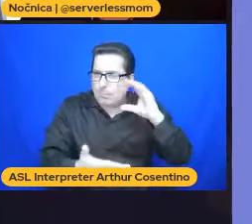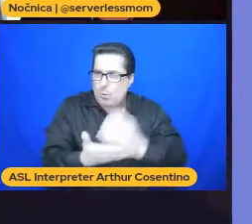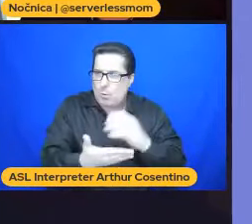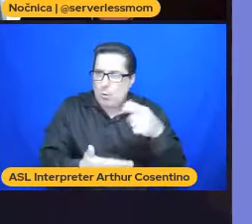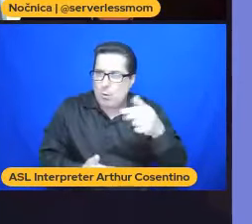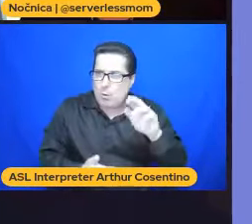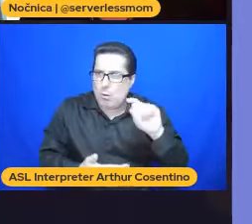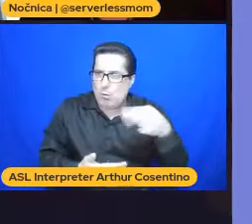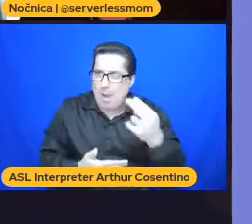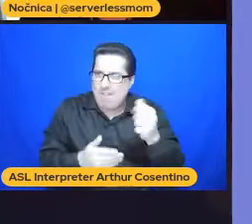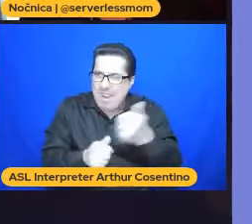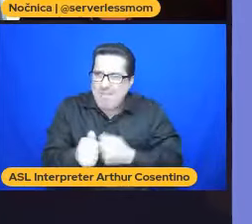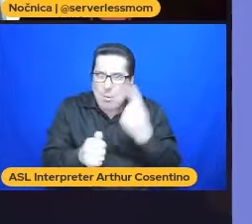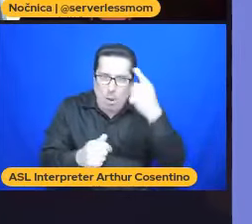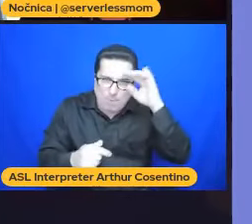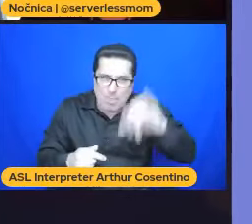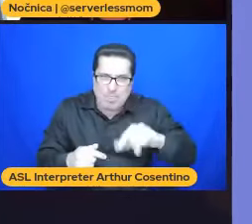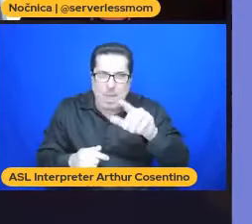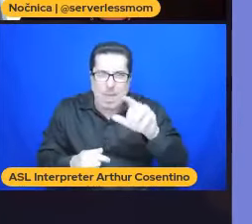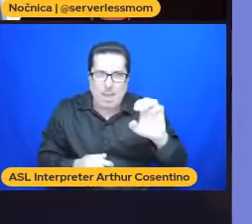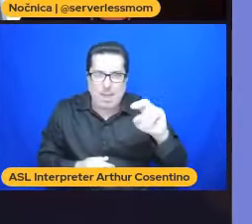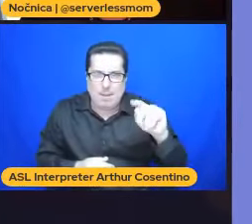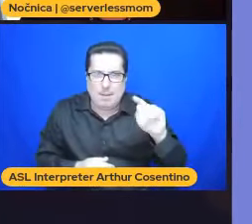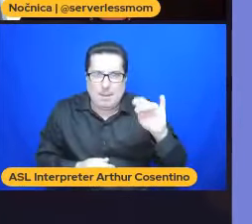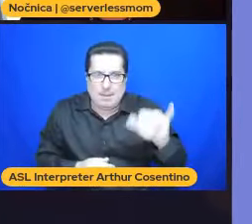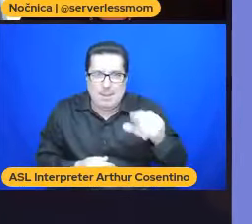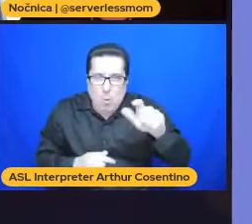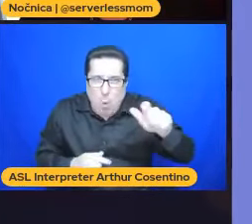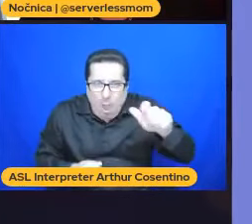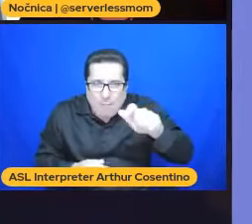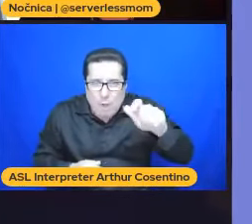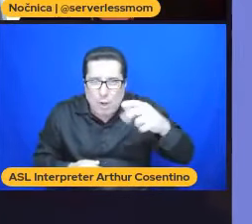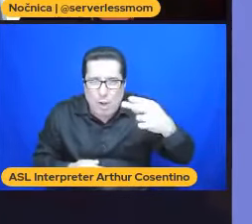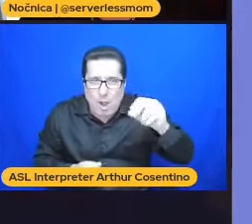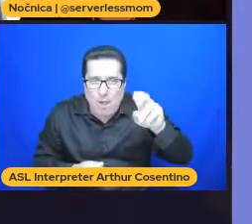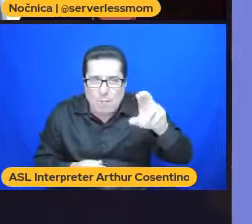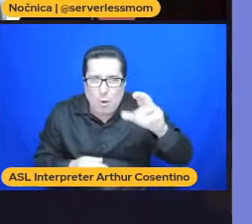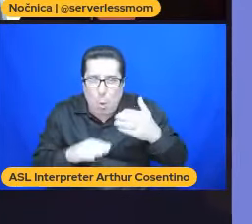that entity, and you could hover over and get a little data. Now,